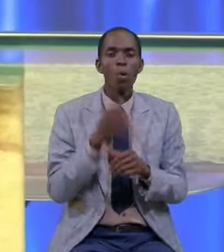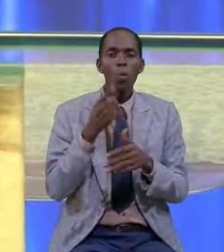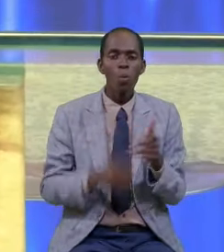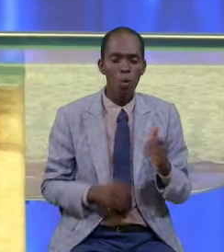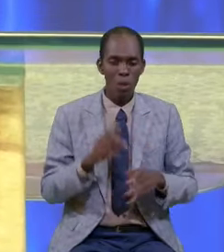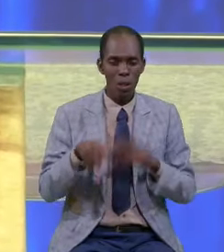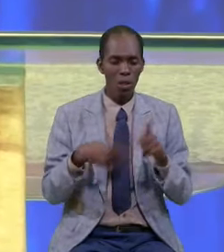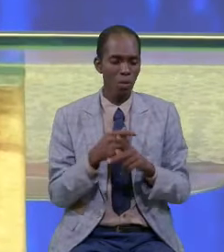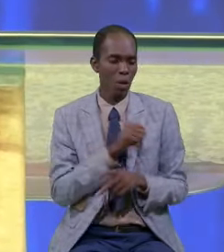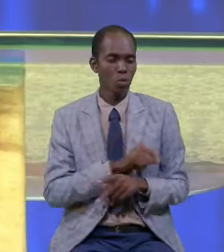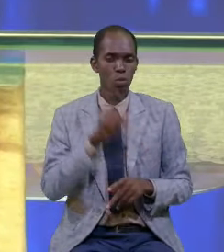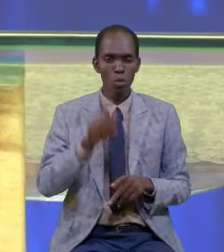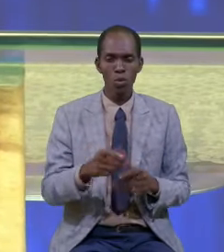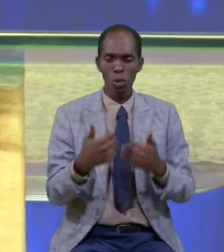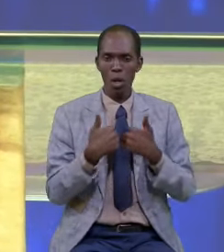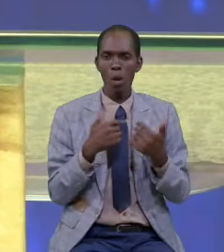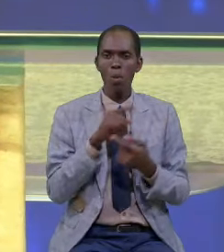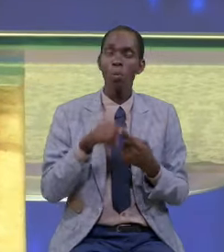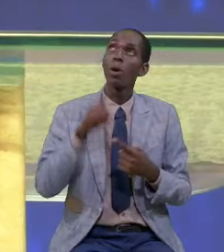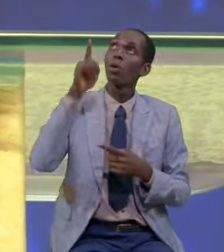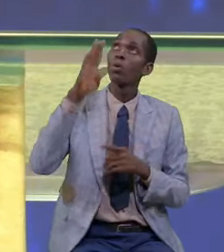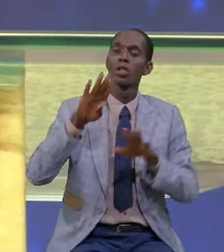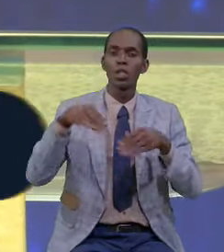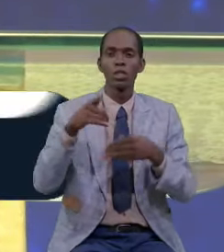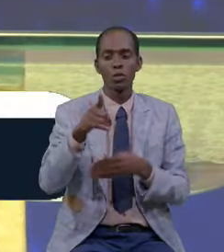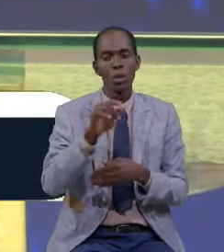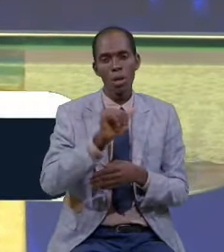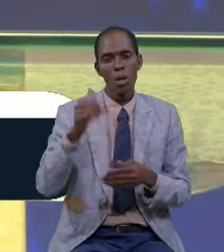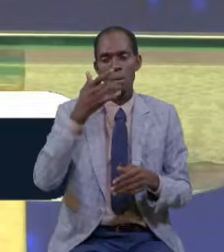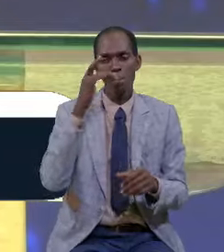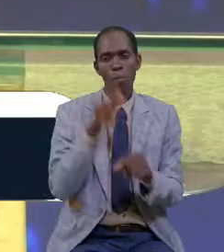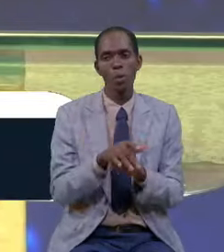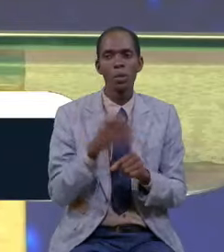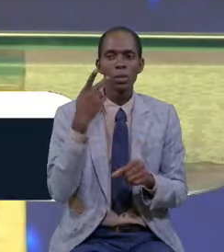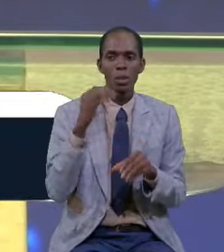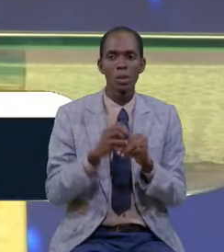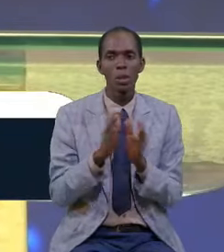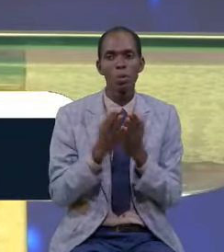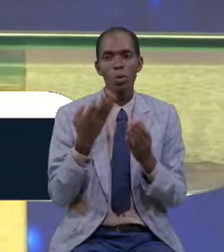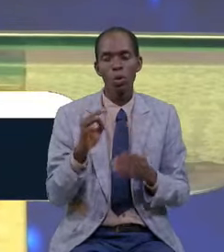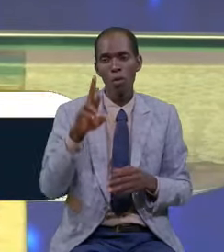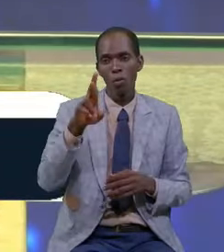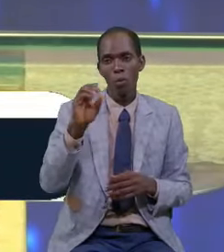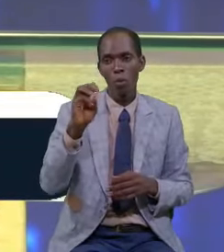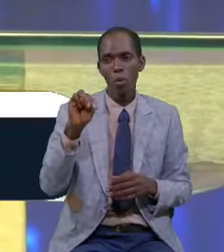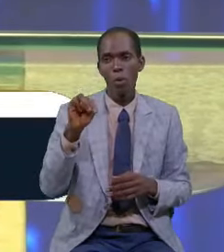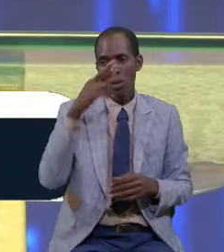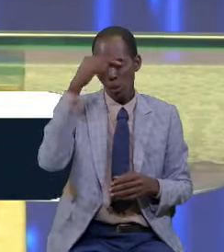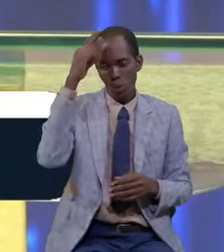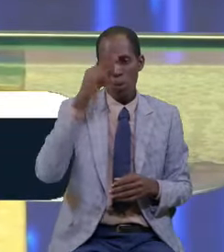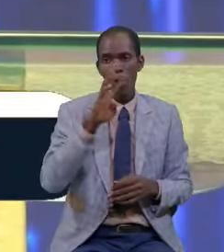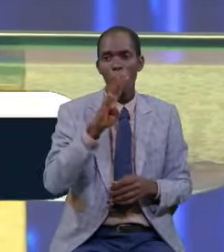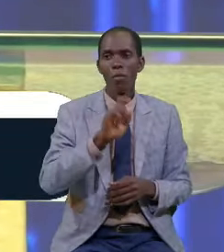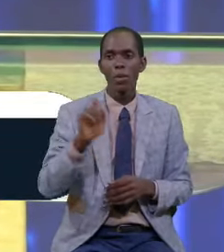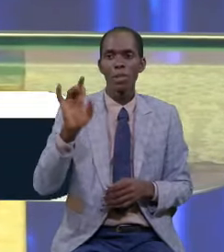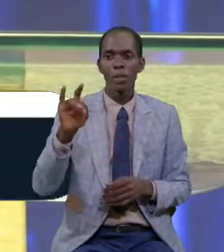a promise? I'm coming to Romans chapter 4. Romans chapter 4. And here we're reading from verse